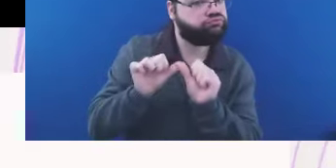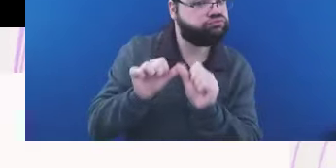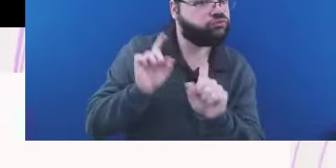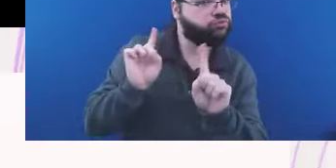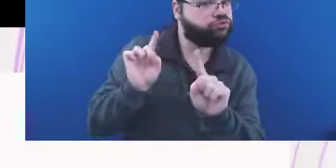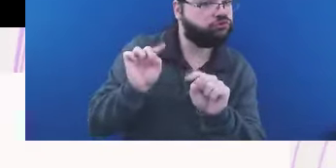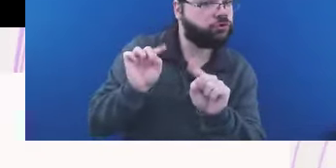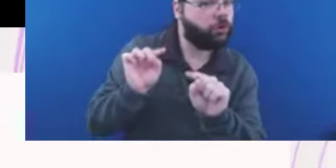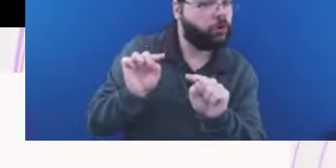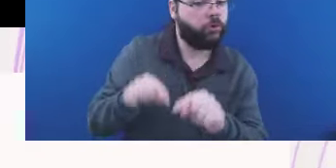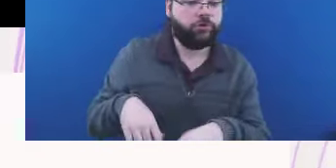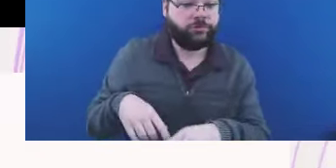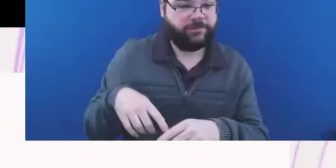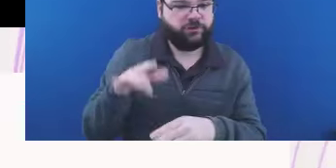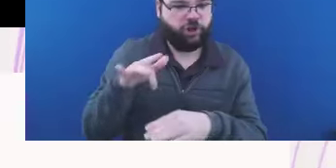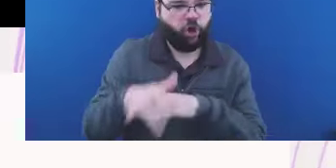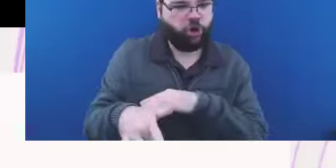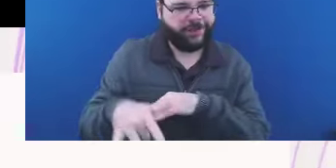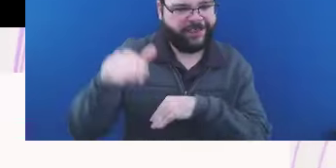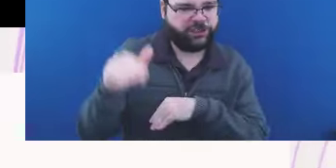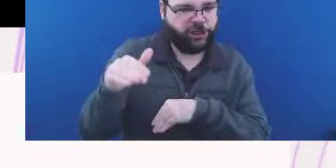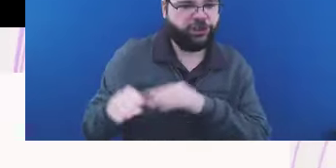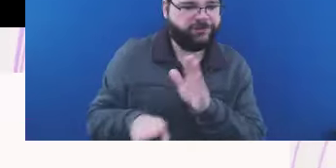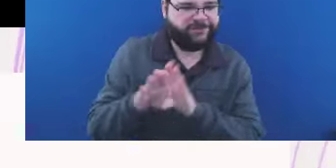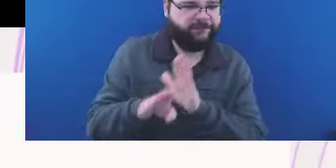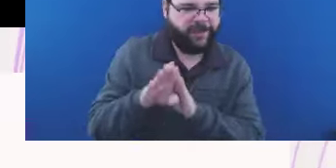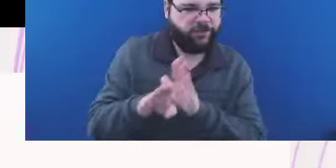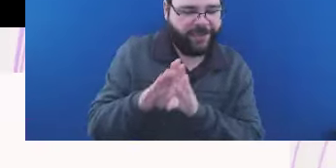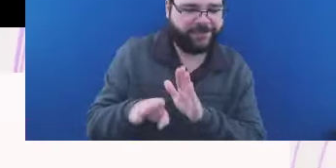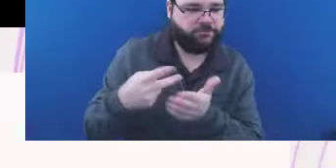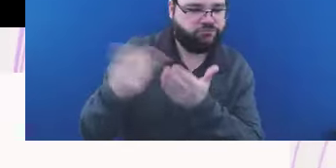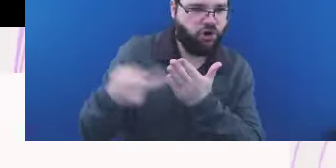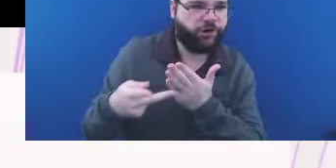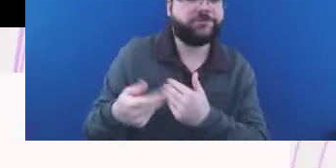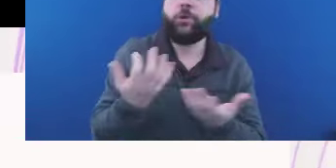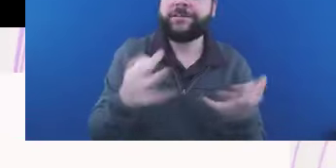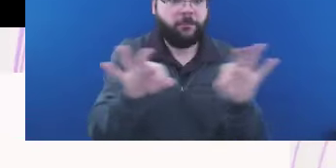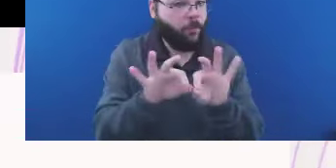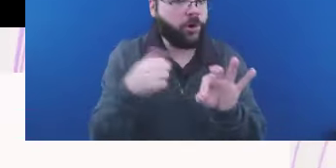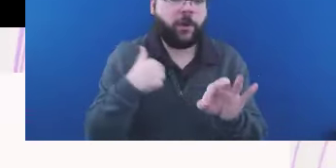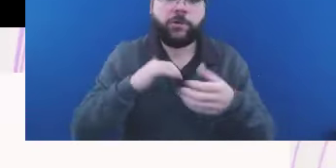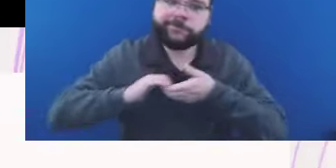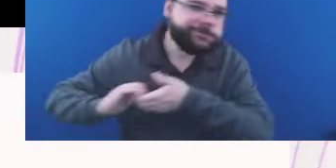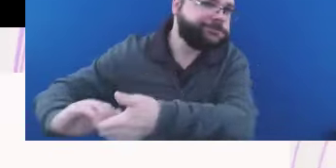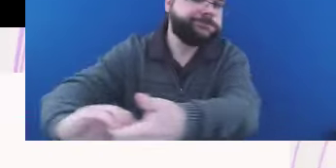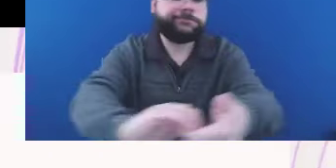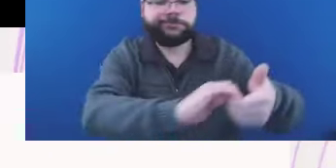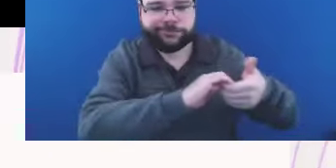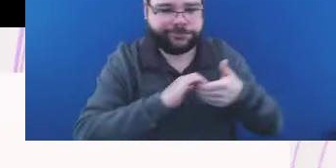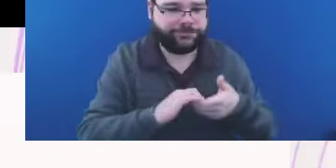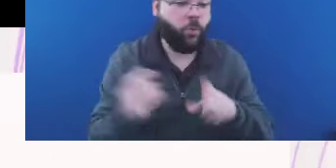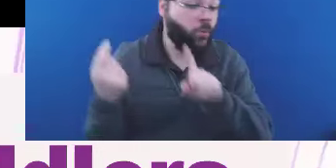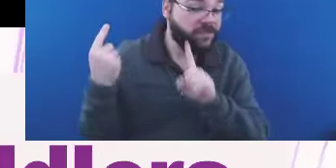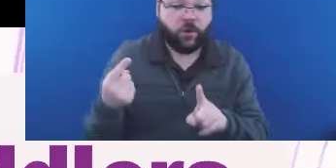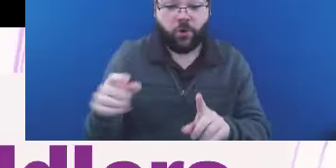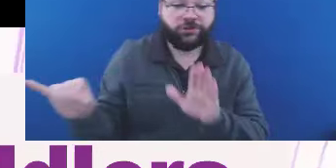early childhood developmental program. So we must work together and we must do more to better identify and serve this